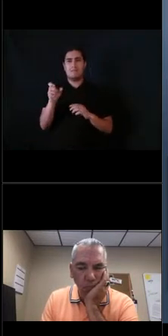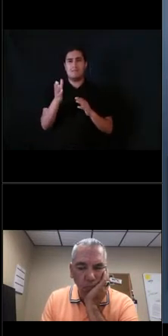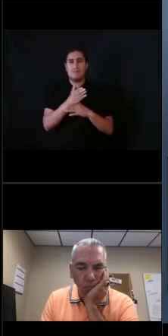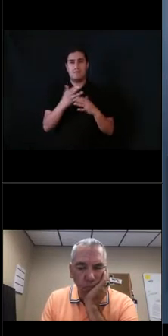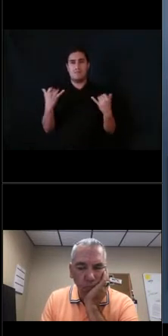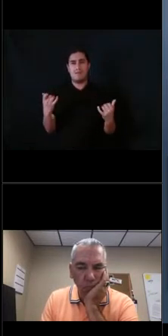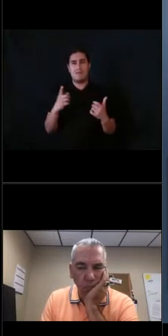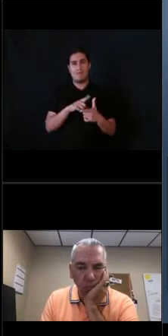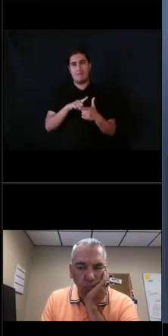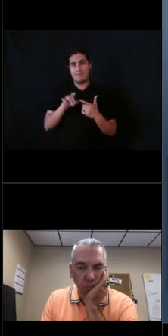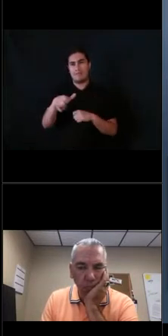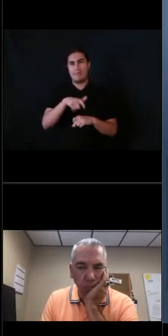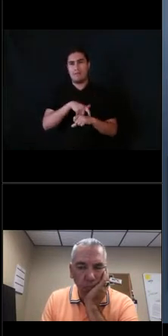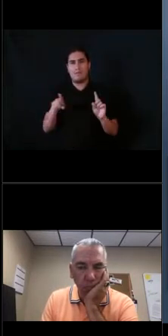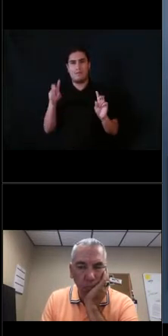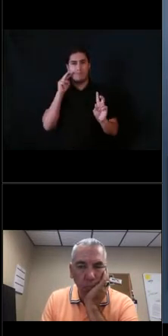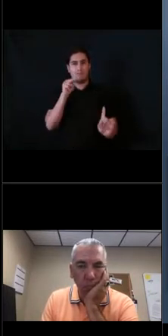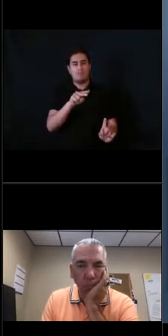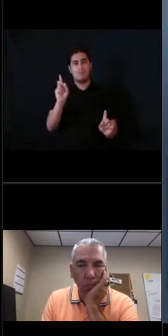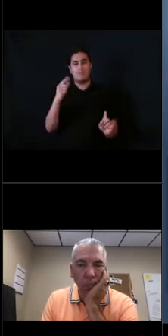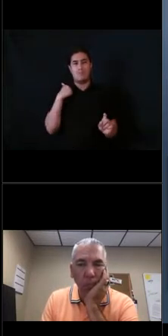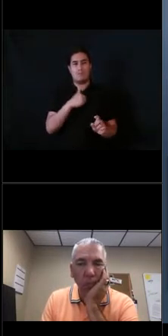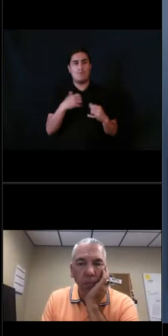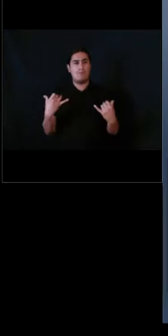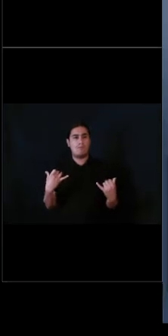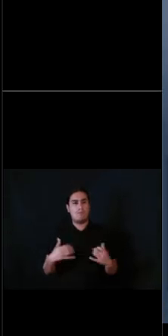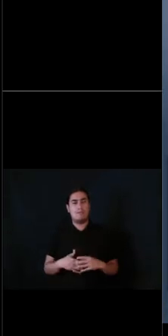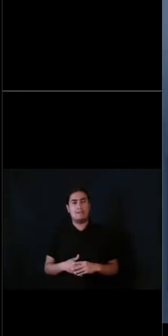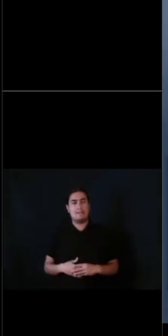then but here's a look at where we are now